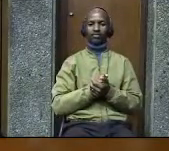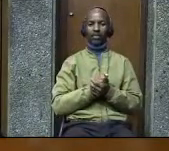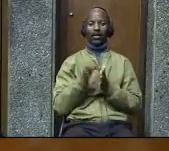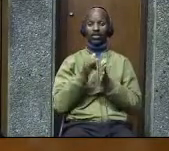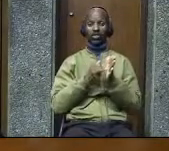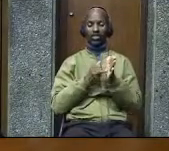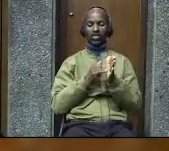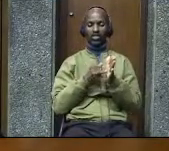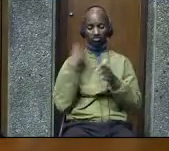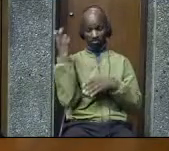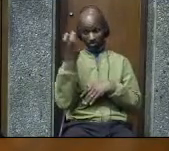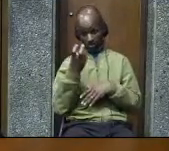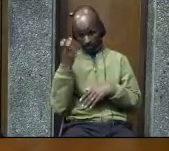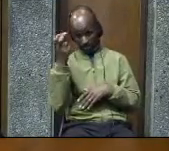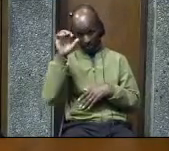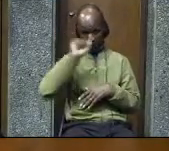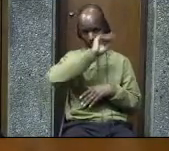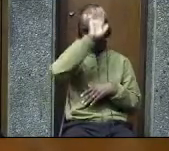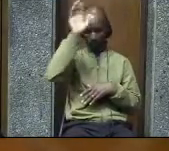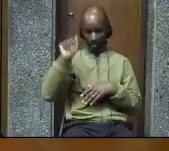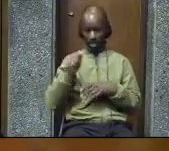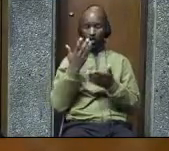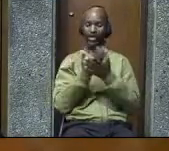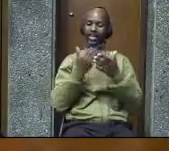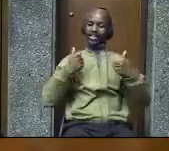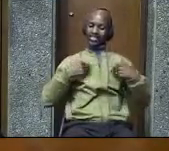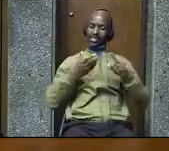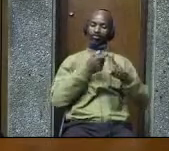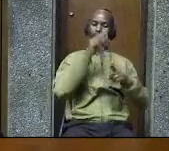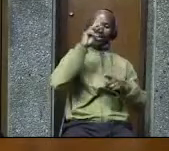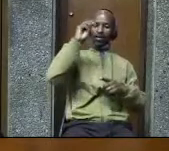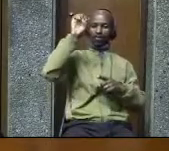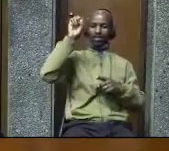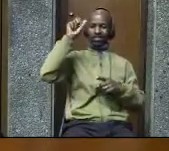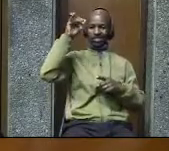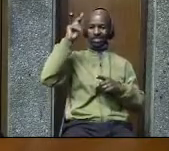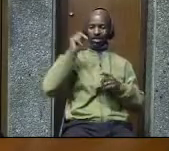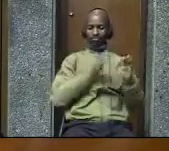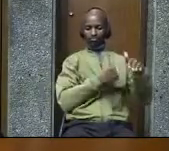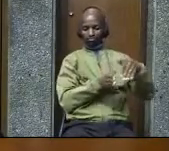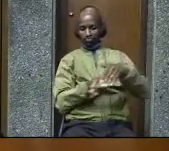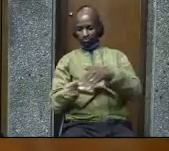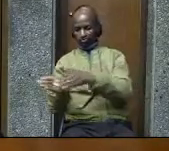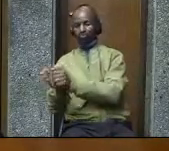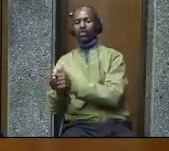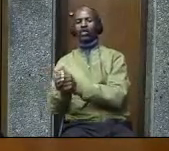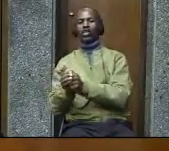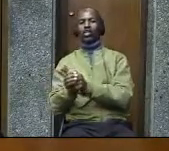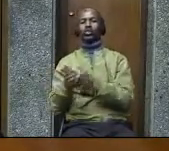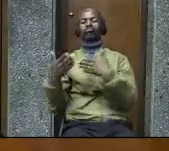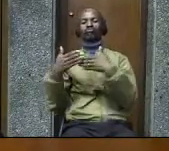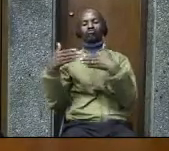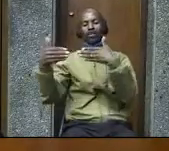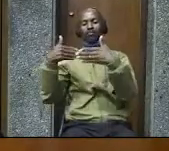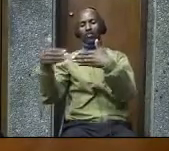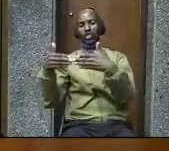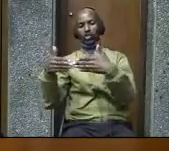Just traveling through South Africa, you can start from Messina, go down or Bay Bridge to Cape Town.